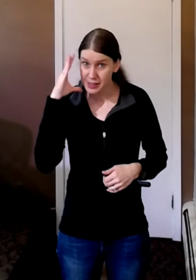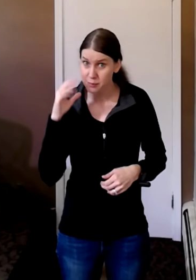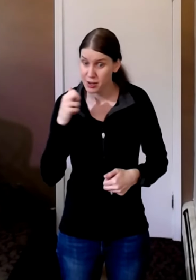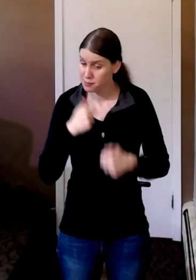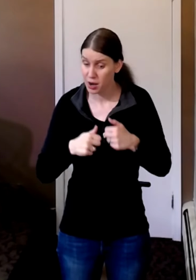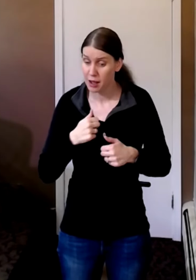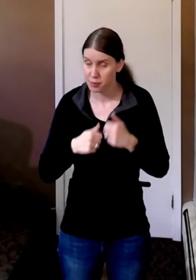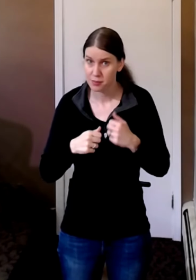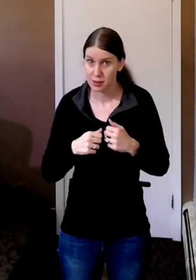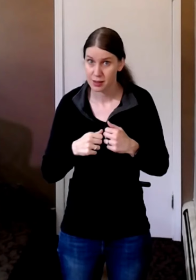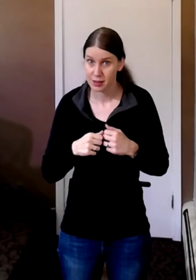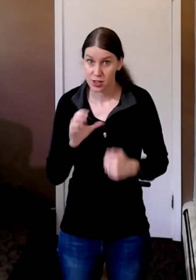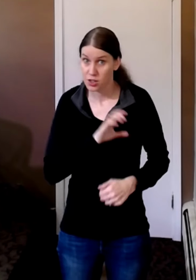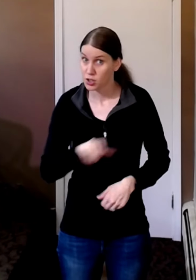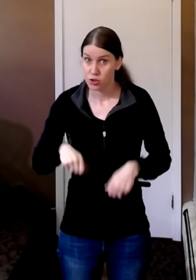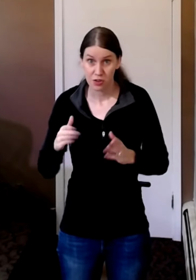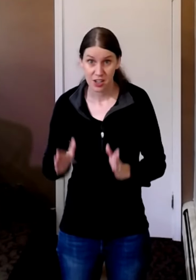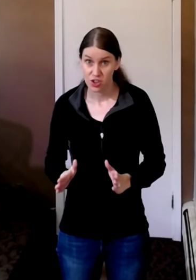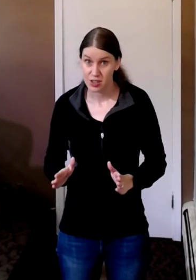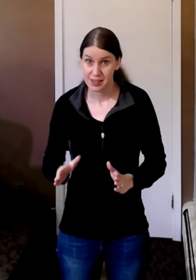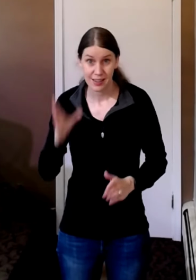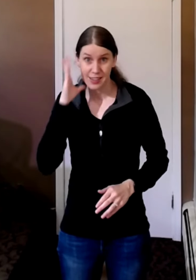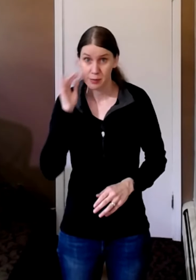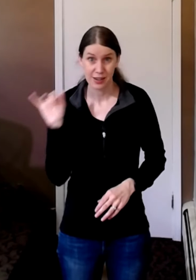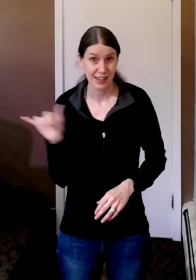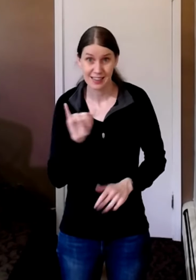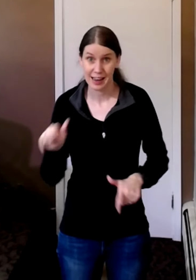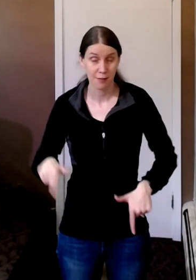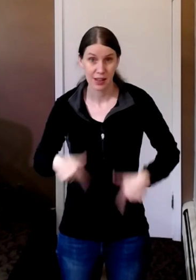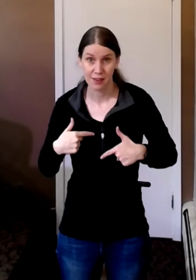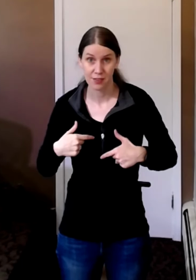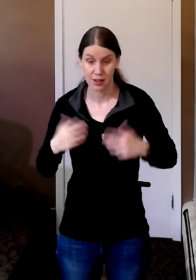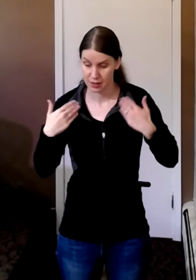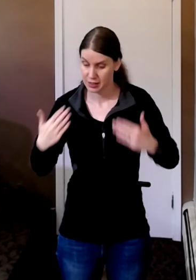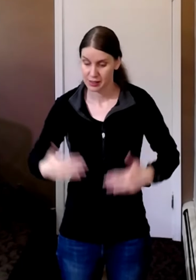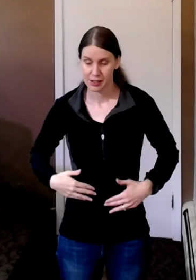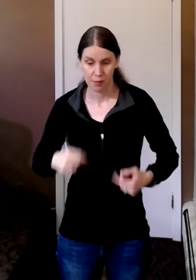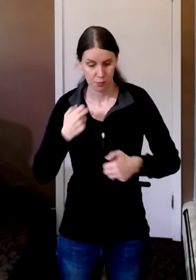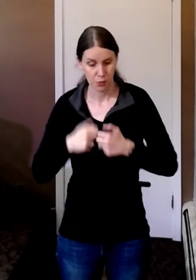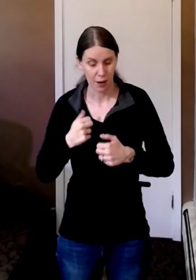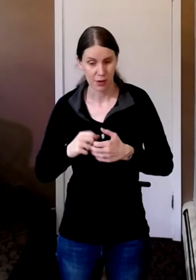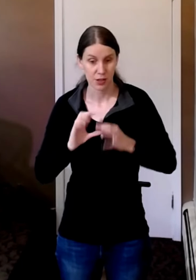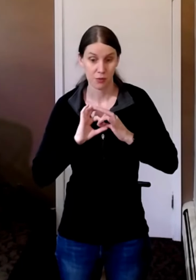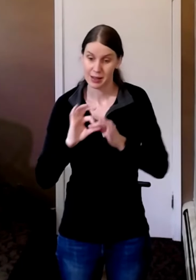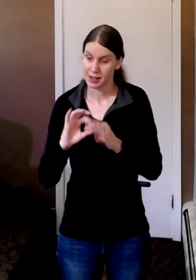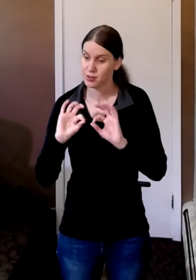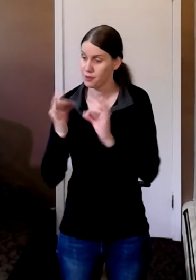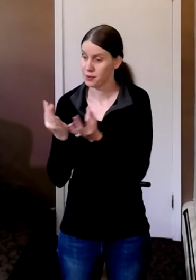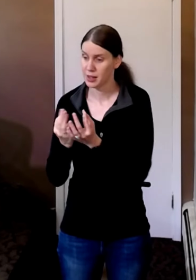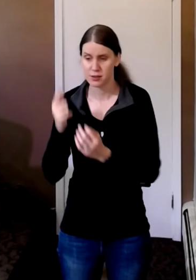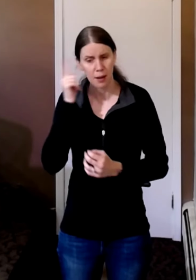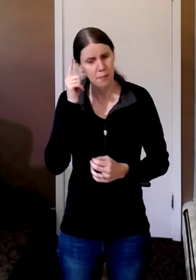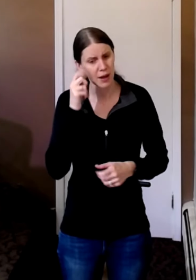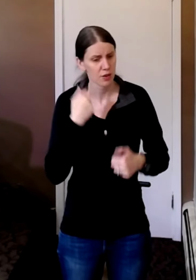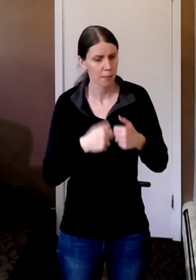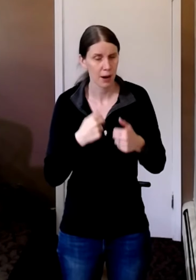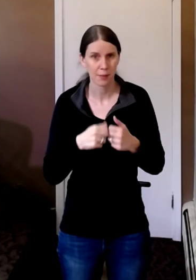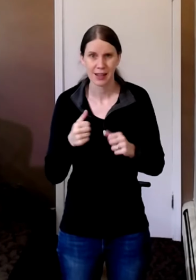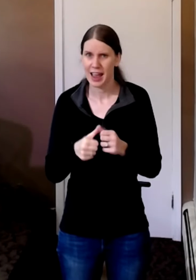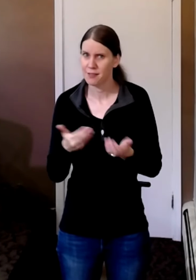things. Because Christians go through the same things everybody else does. From health problems to relation problems to mental problems